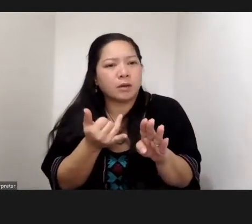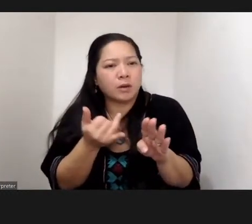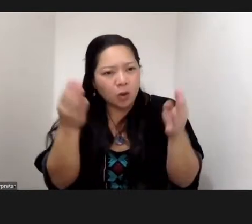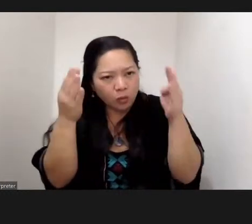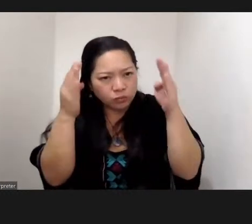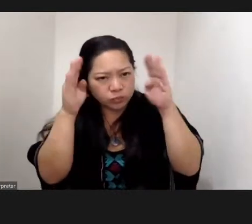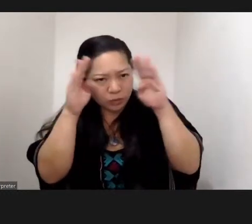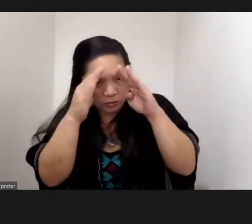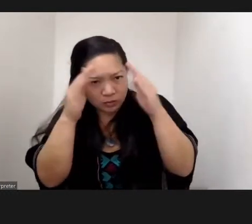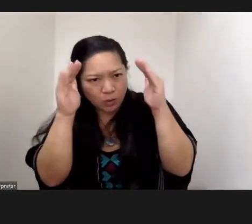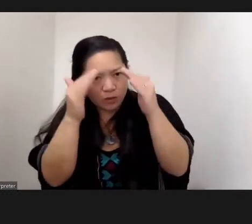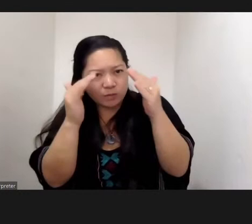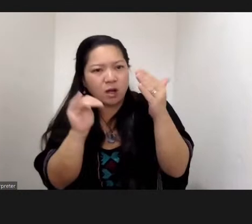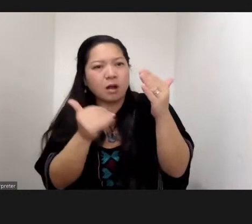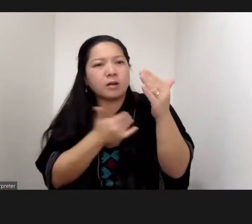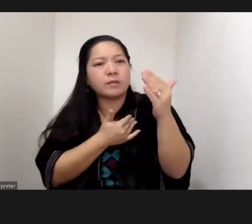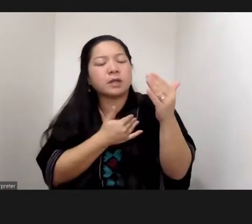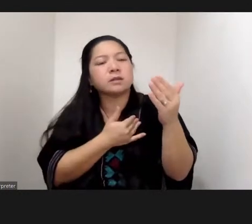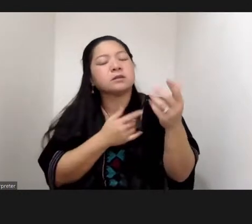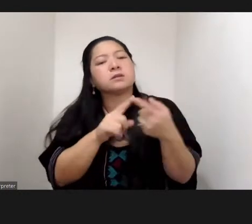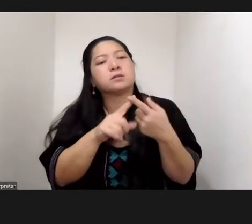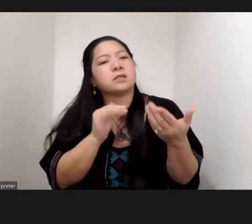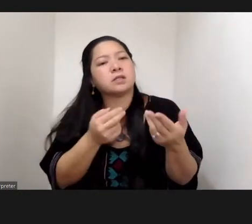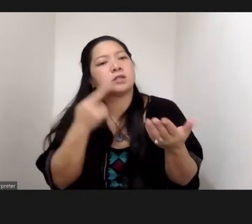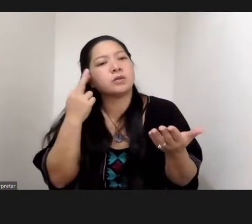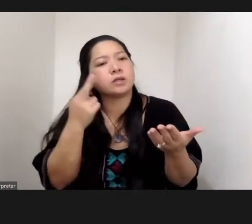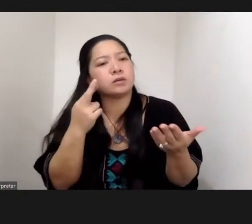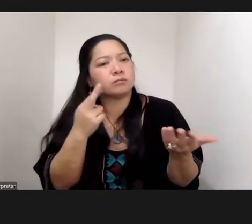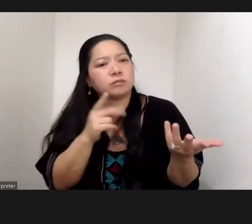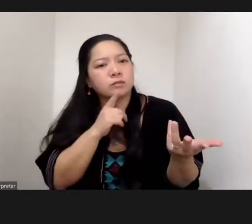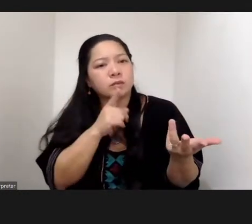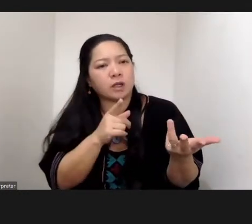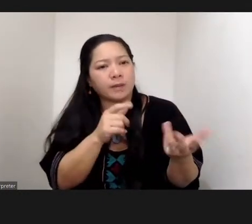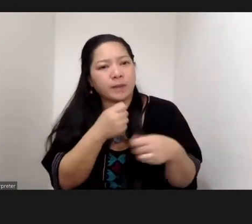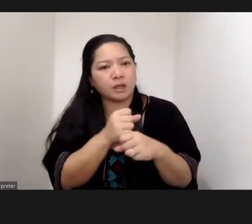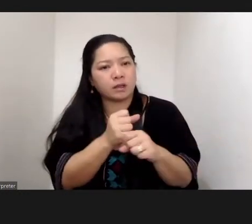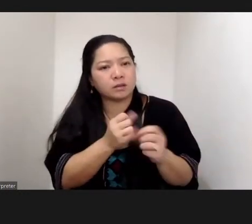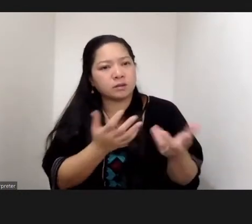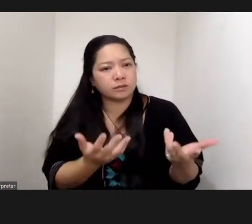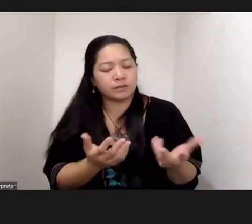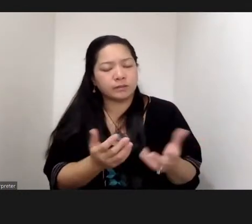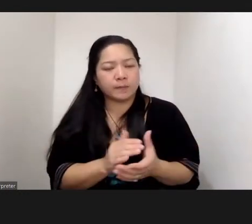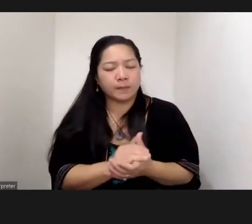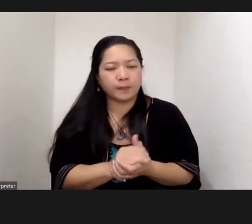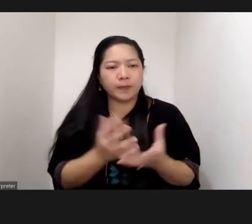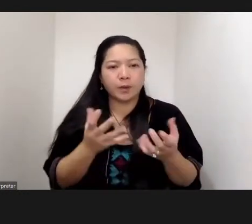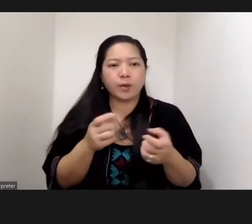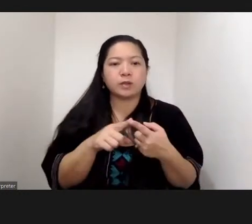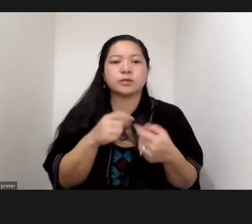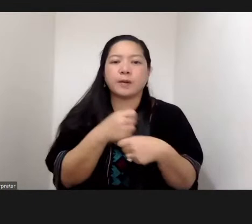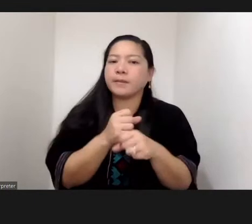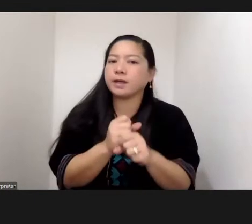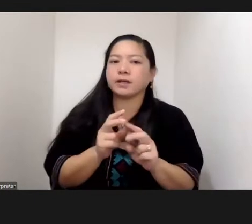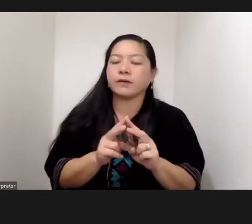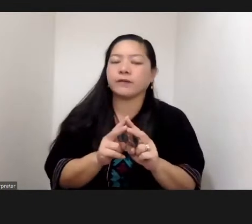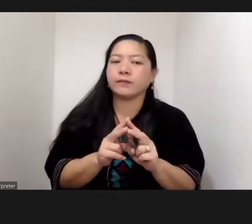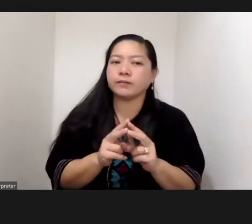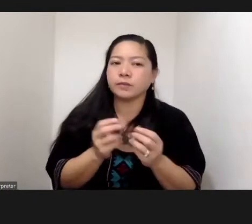will not make it any less true. I want to make it very